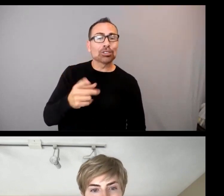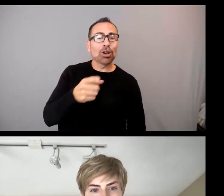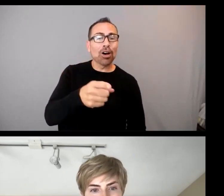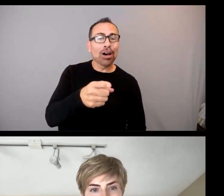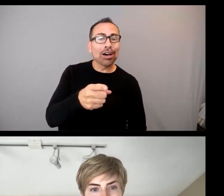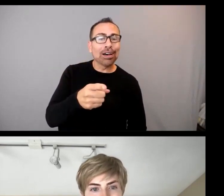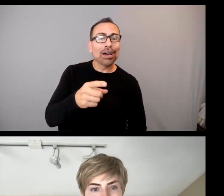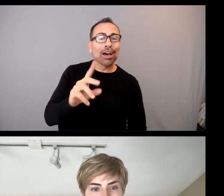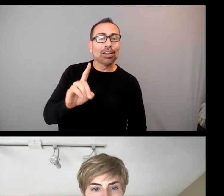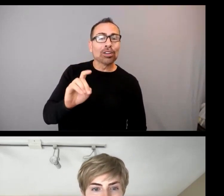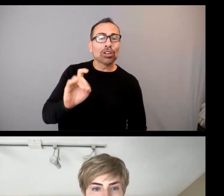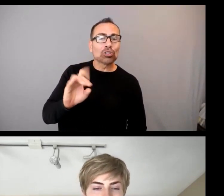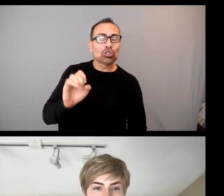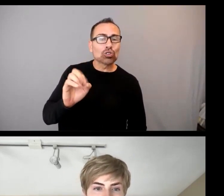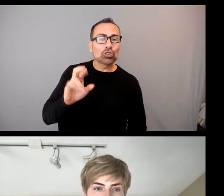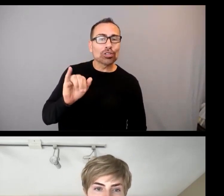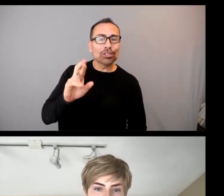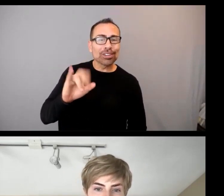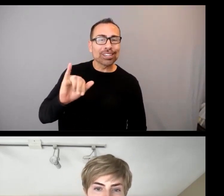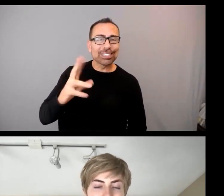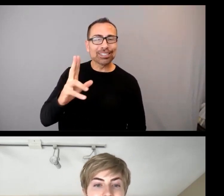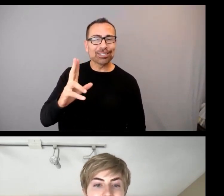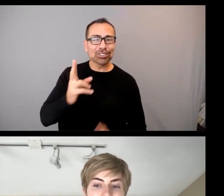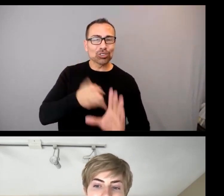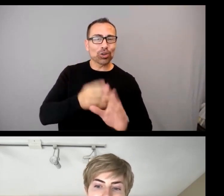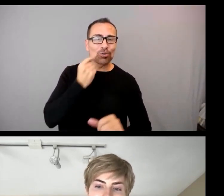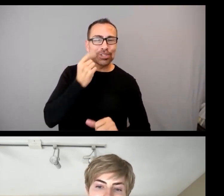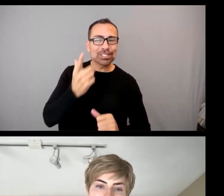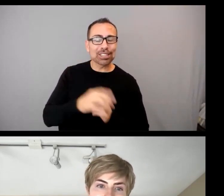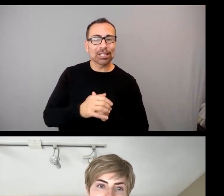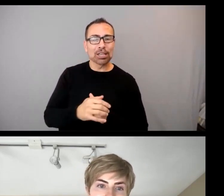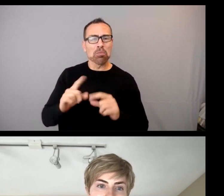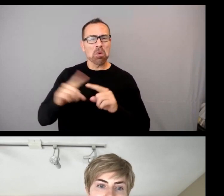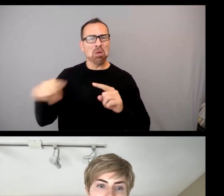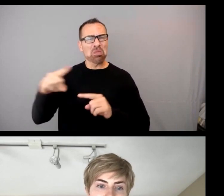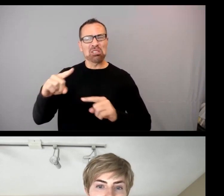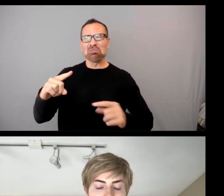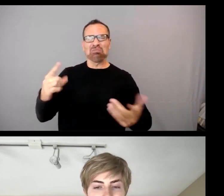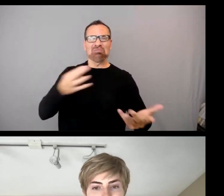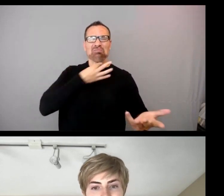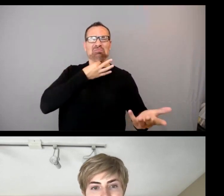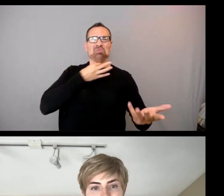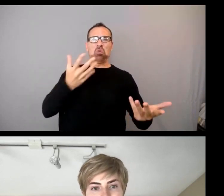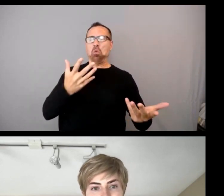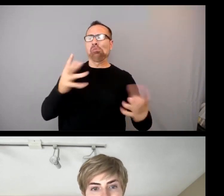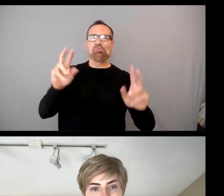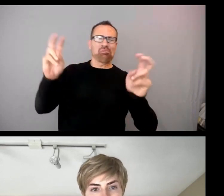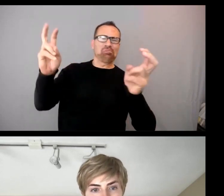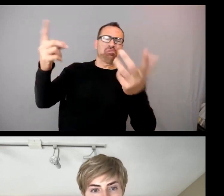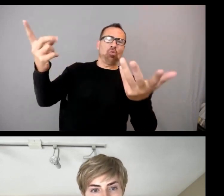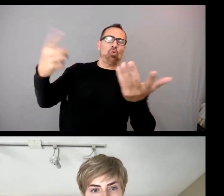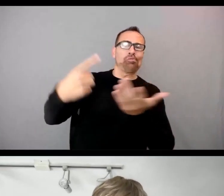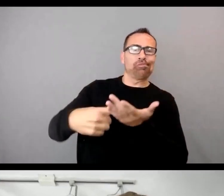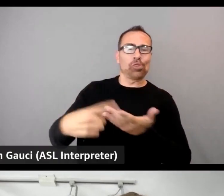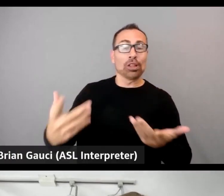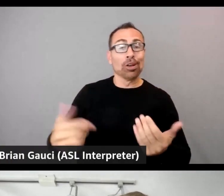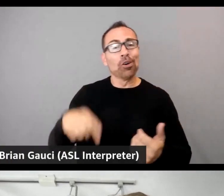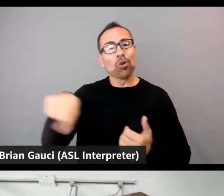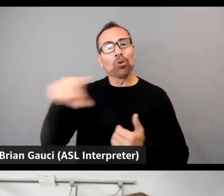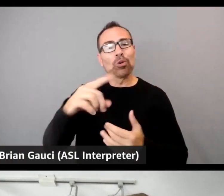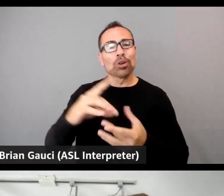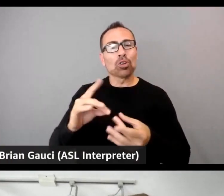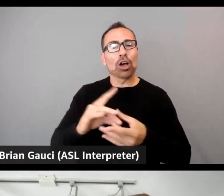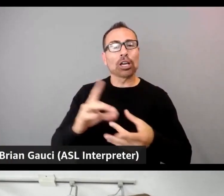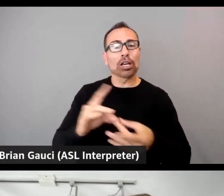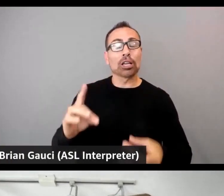like, help us quickly fill us in. And I'm sure some people are wondering too. We're talking about Amazon Omics, specifically ready-to-run workflows.